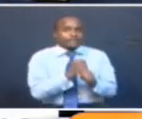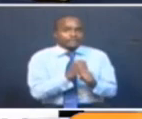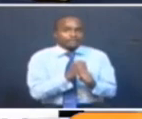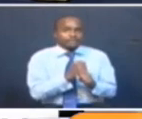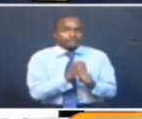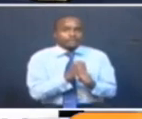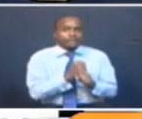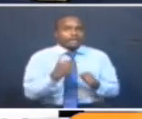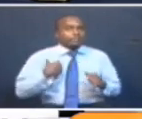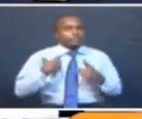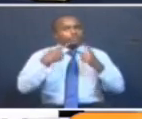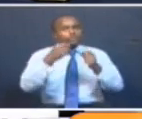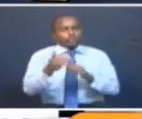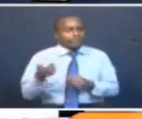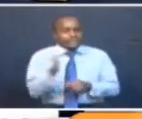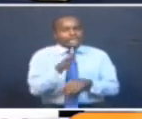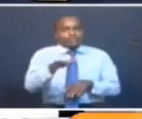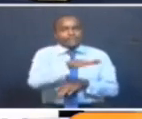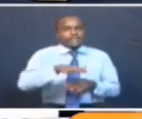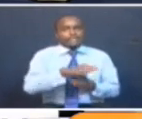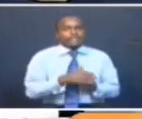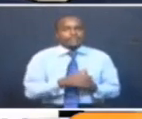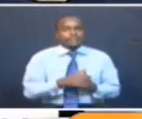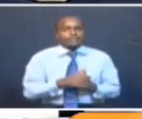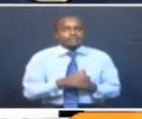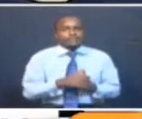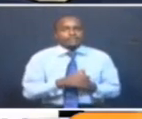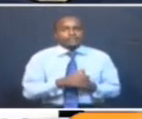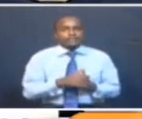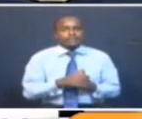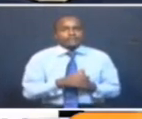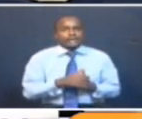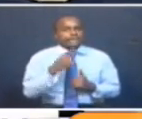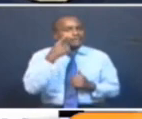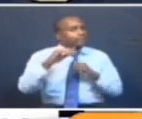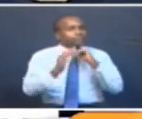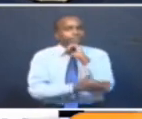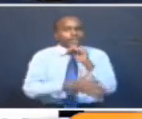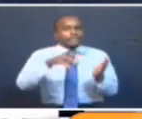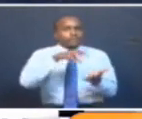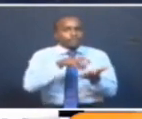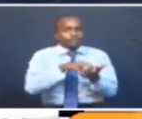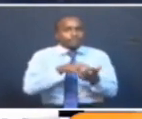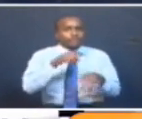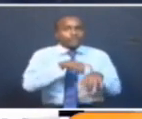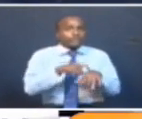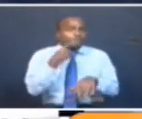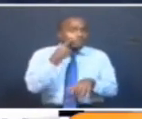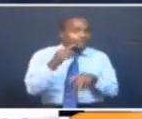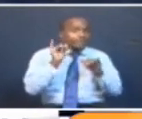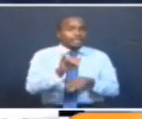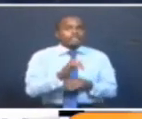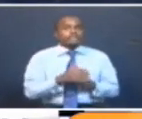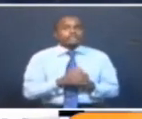the slums. My God, that's an awful, awful situation. When you see that, and it's another